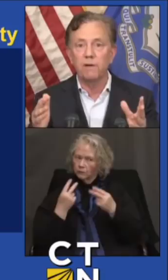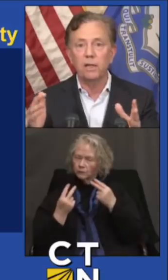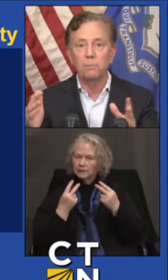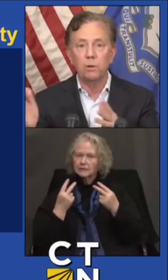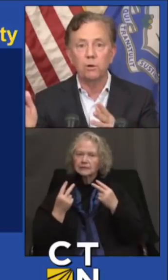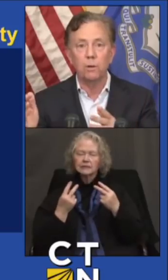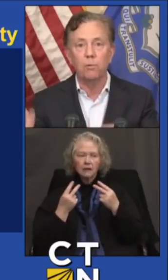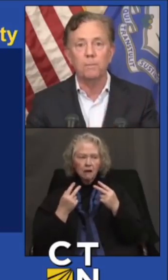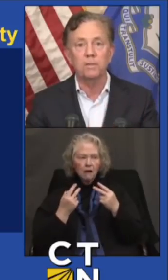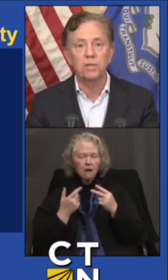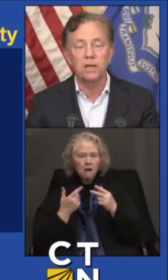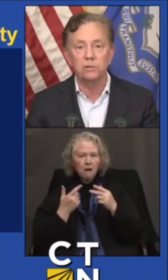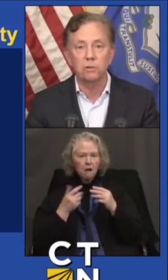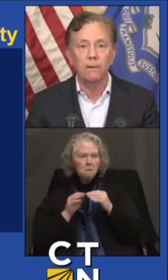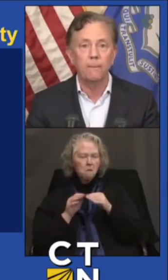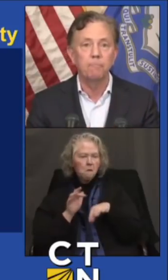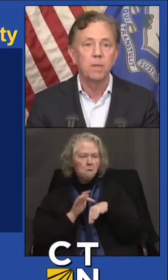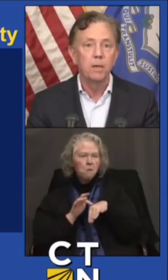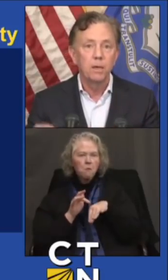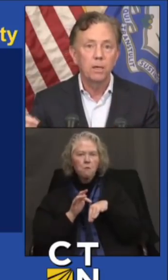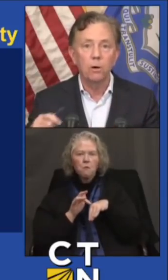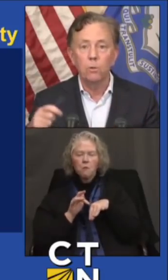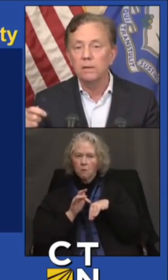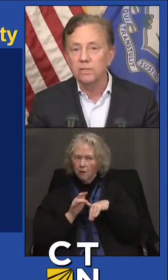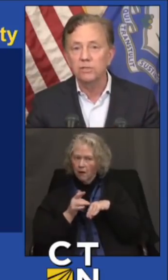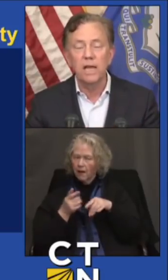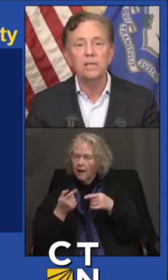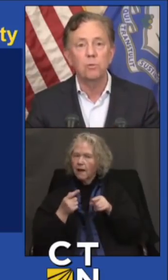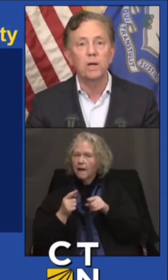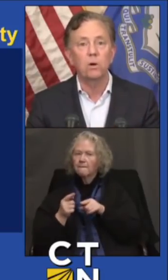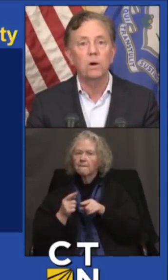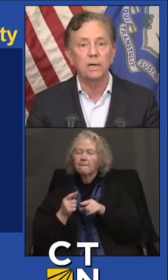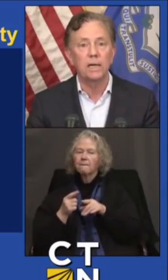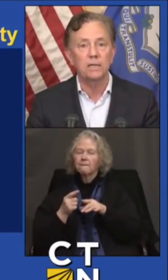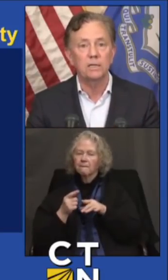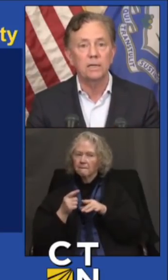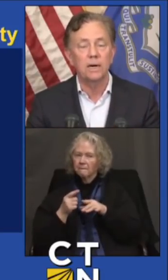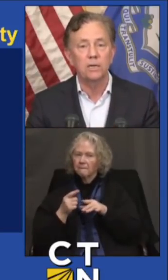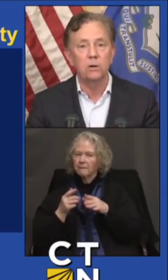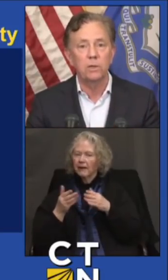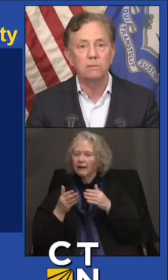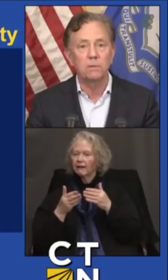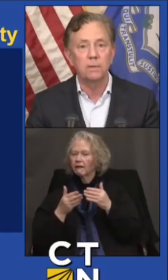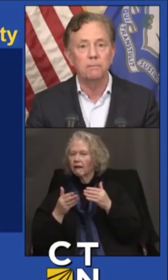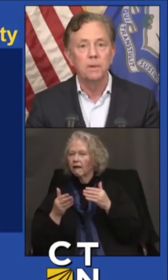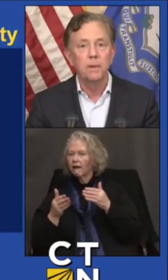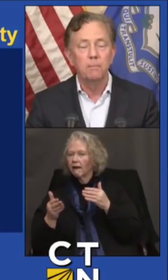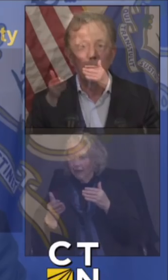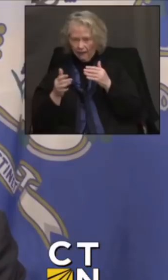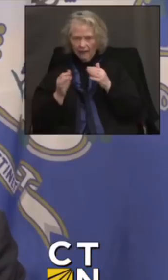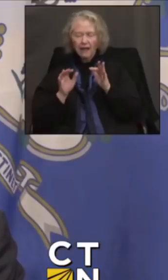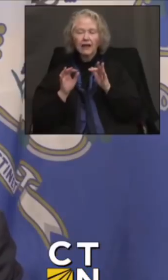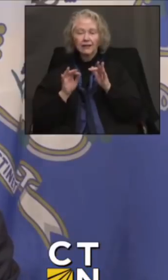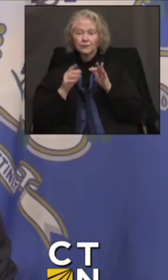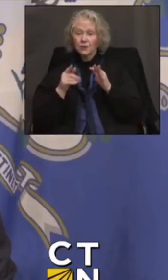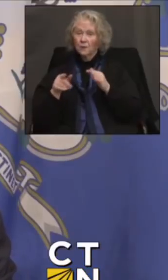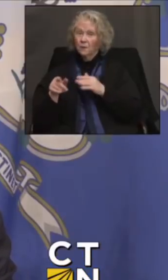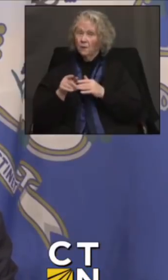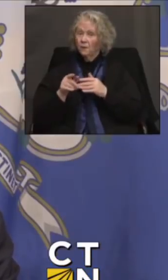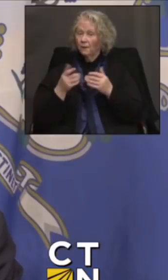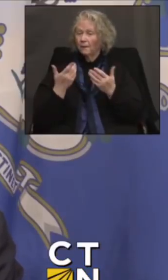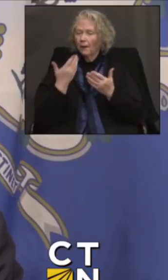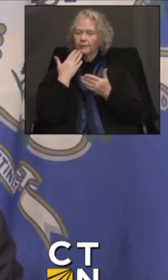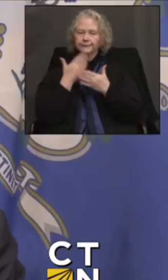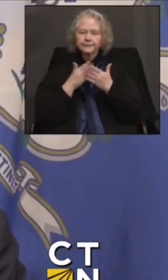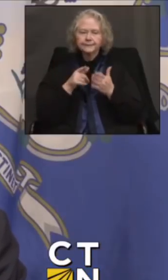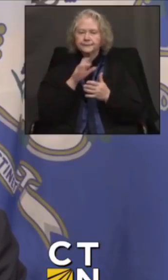doses available in our appointment schedule, as days went on. And I know that many of you still in the